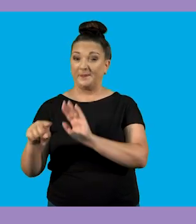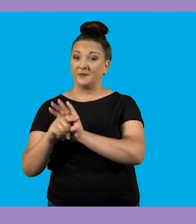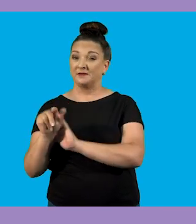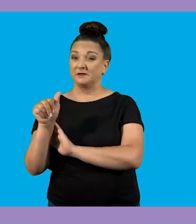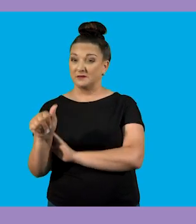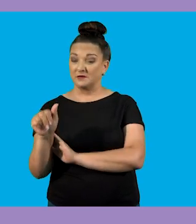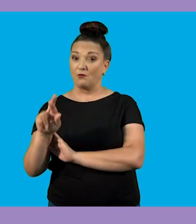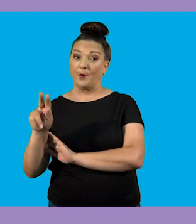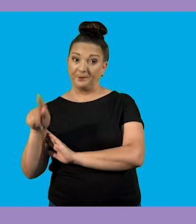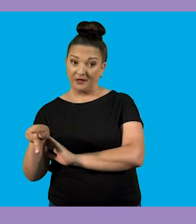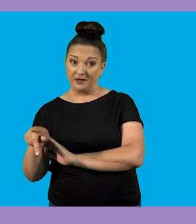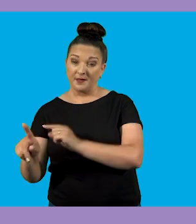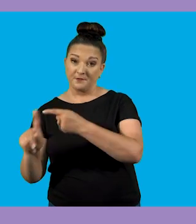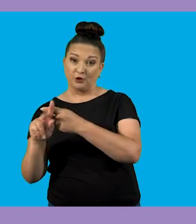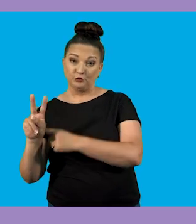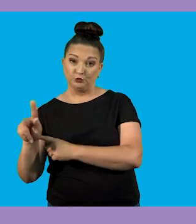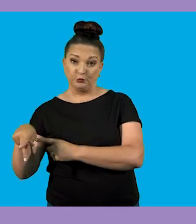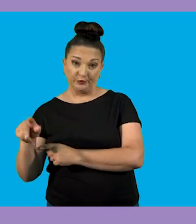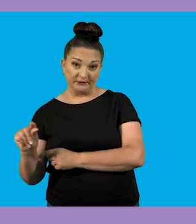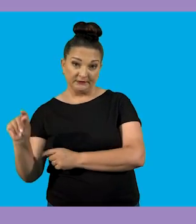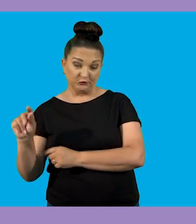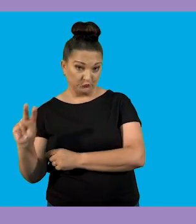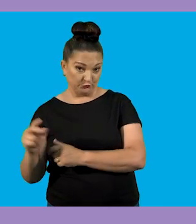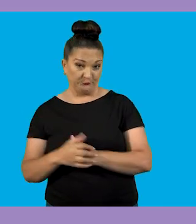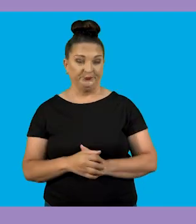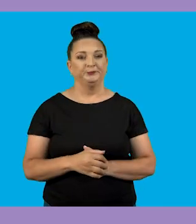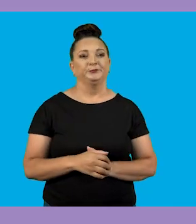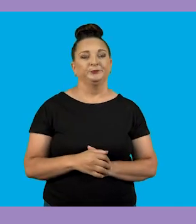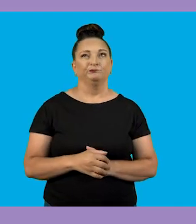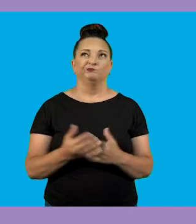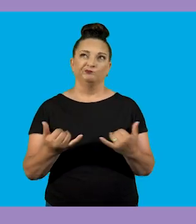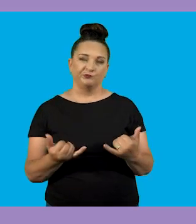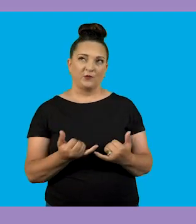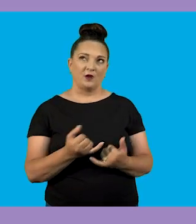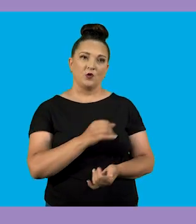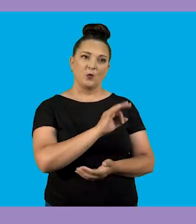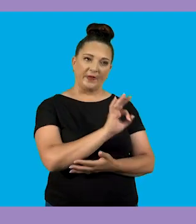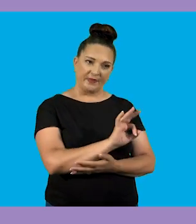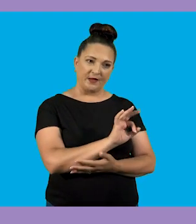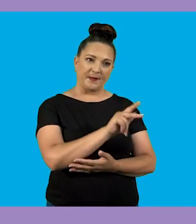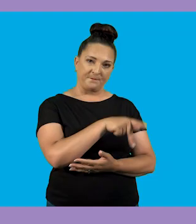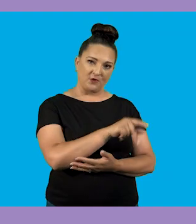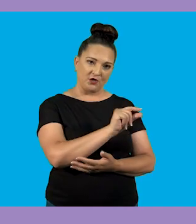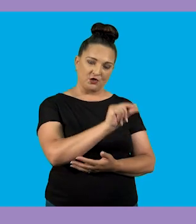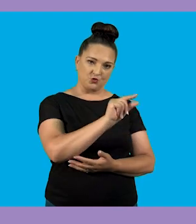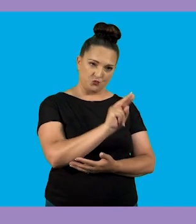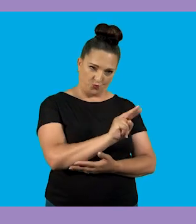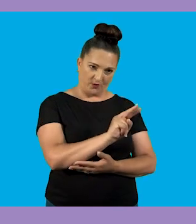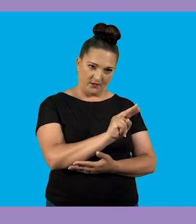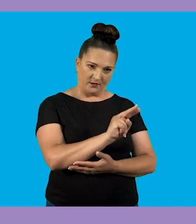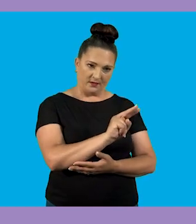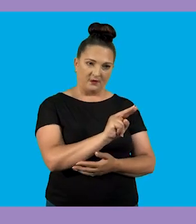squared minus 6rp plus 2p squared. Now 3p squared